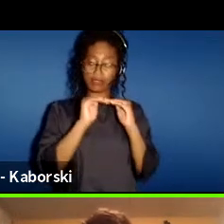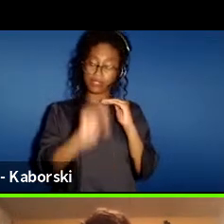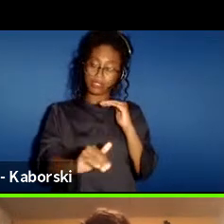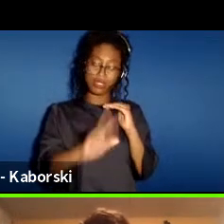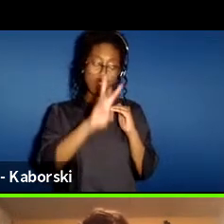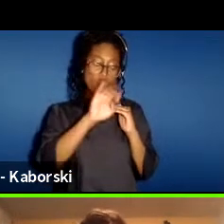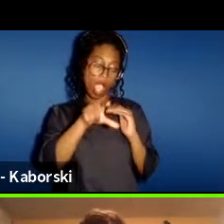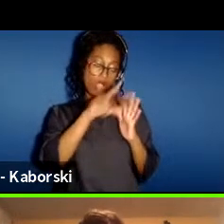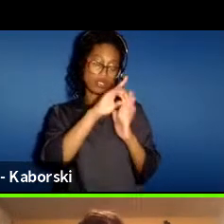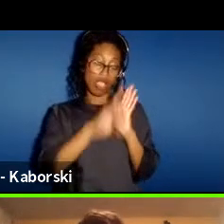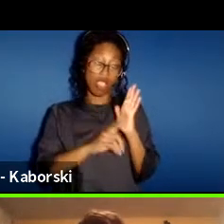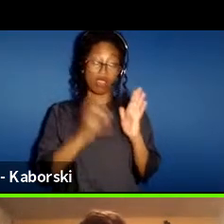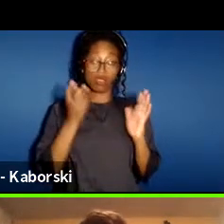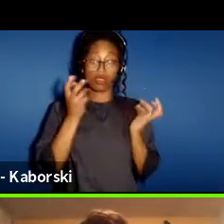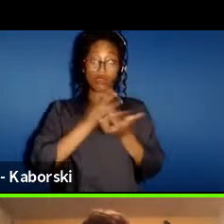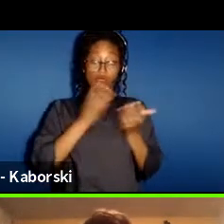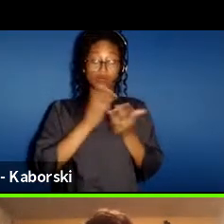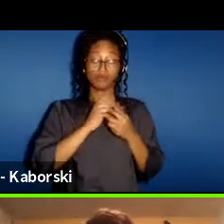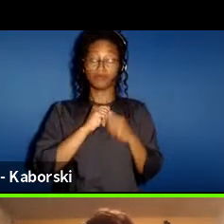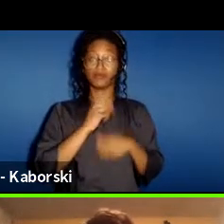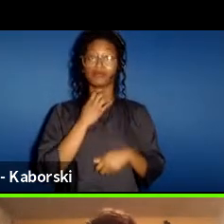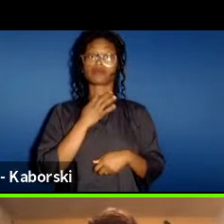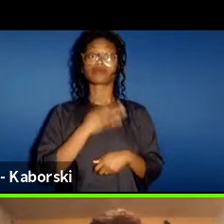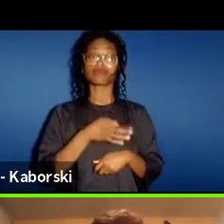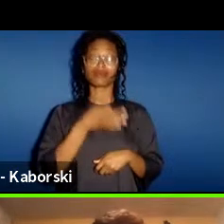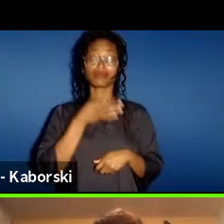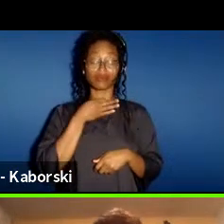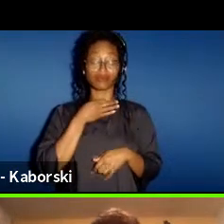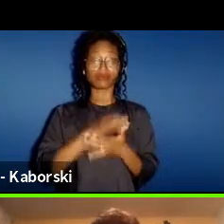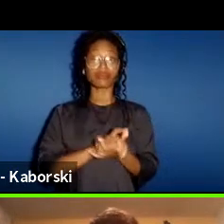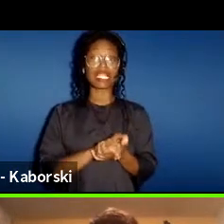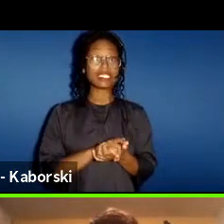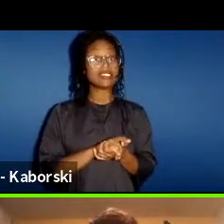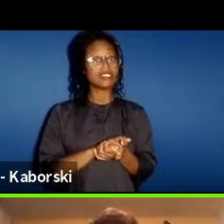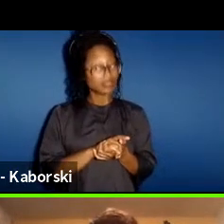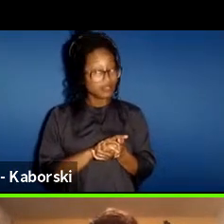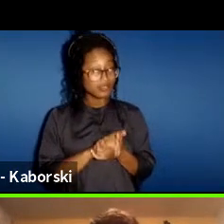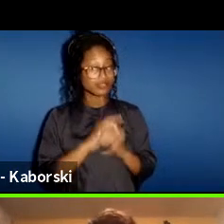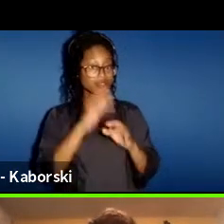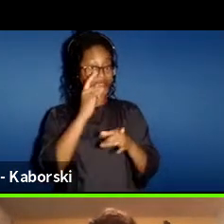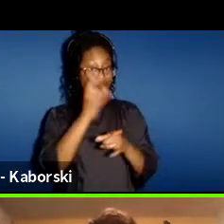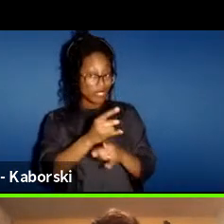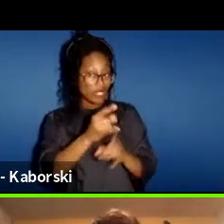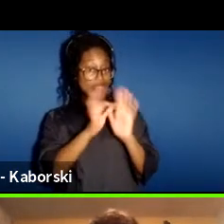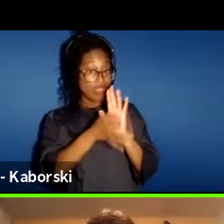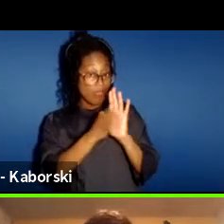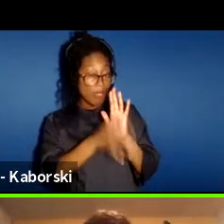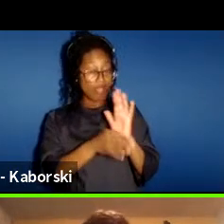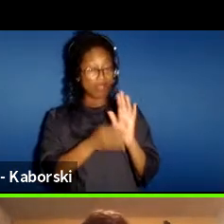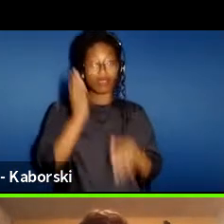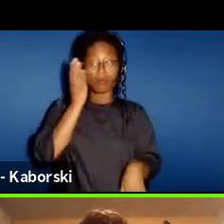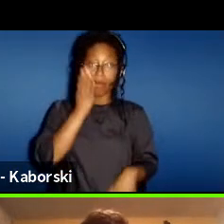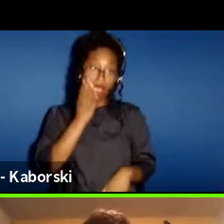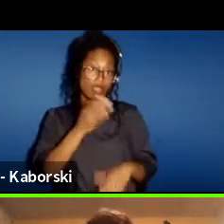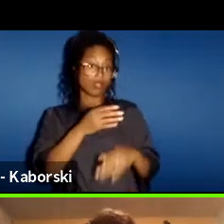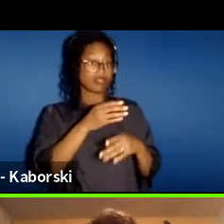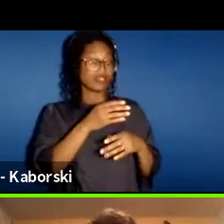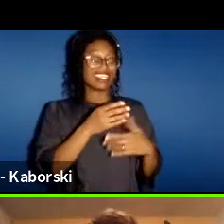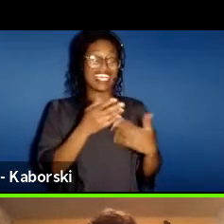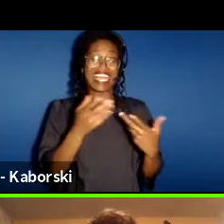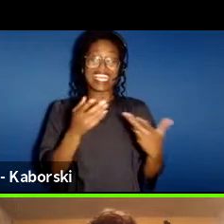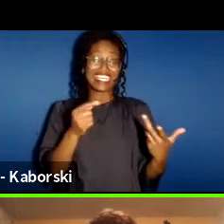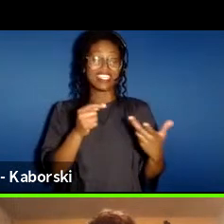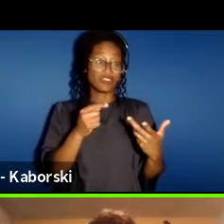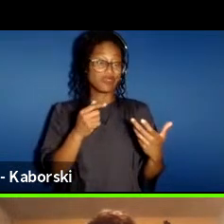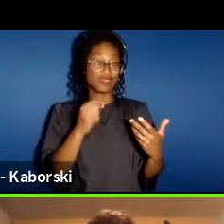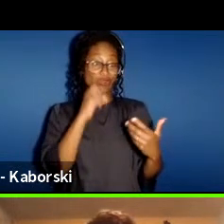and they know what they're talking about. So on a spirit label, on a bottle label, even if it's beer or spirits, you don't have a lot of space to